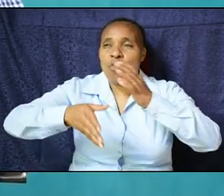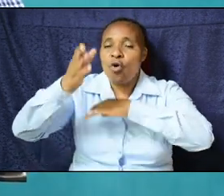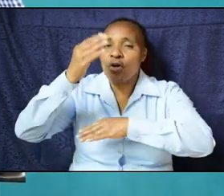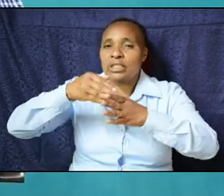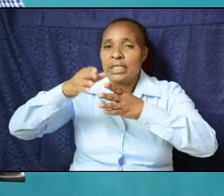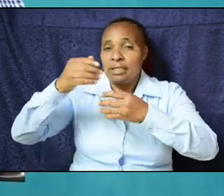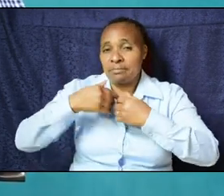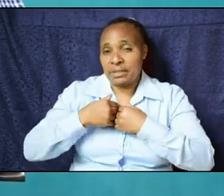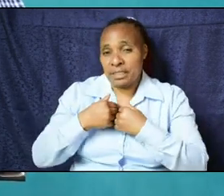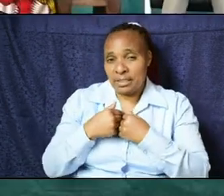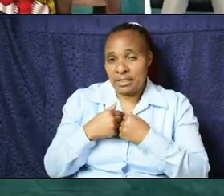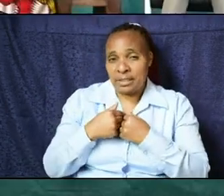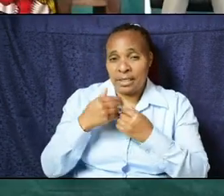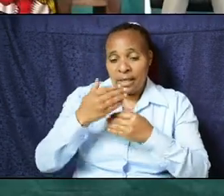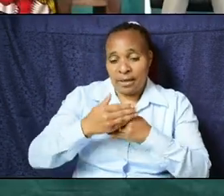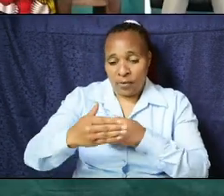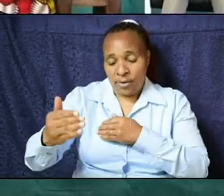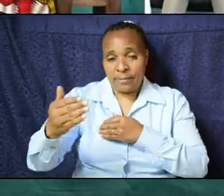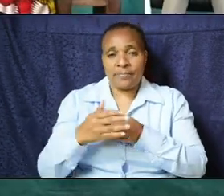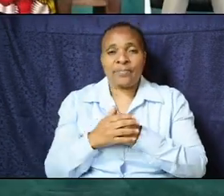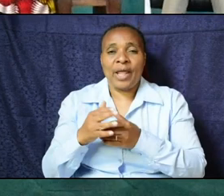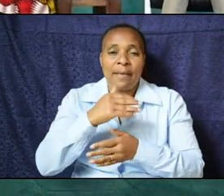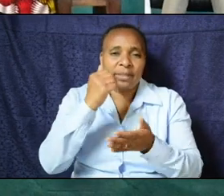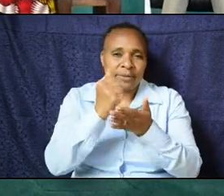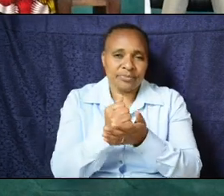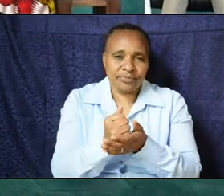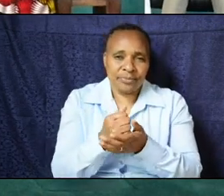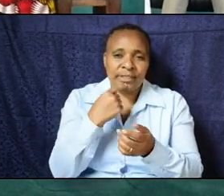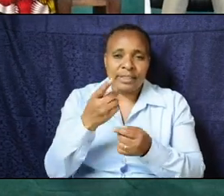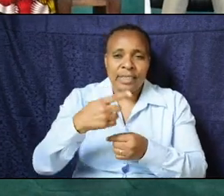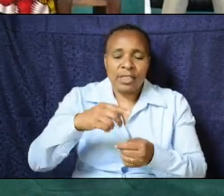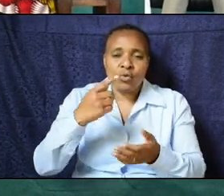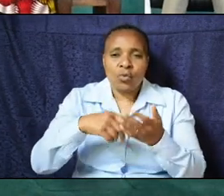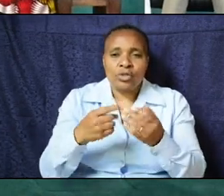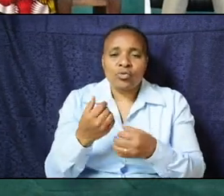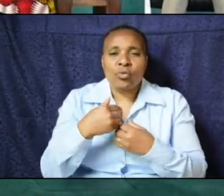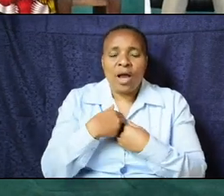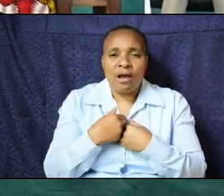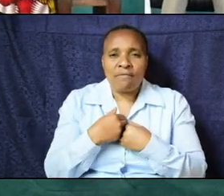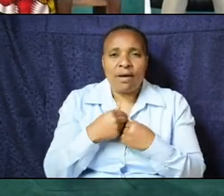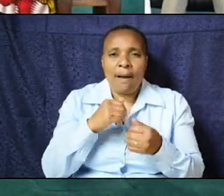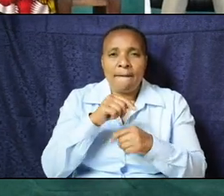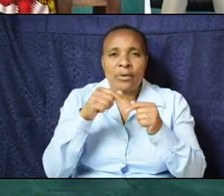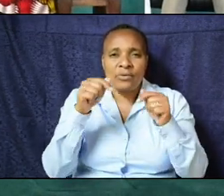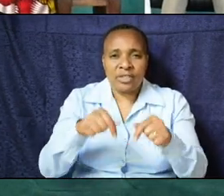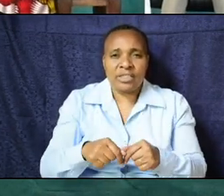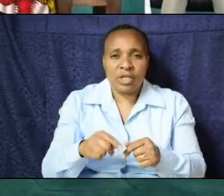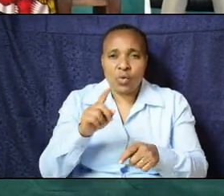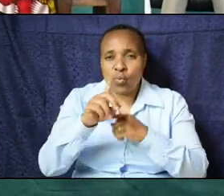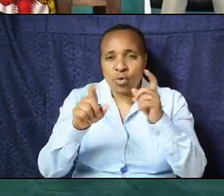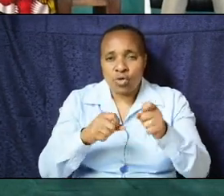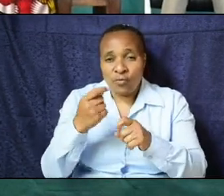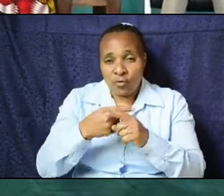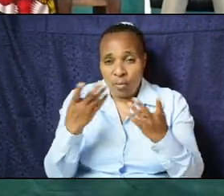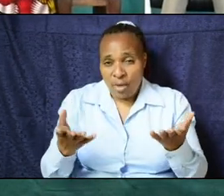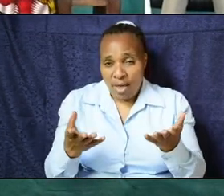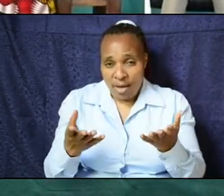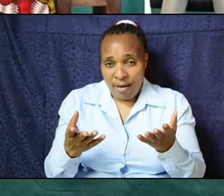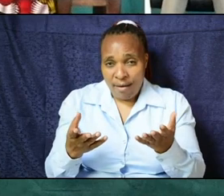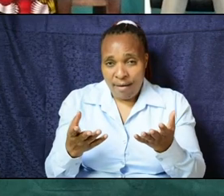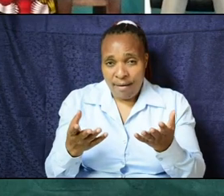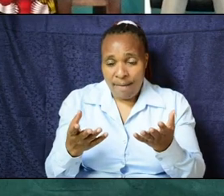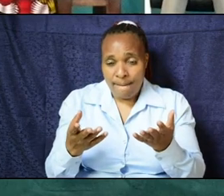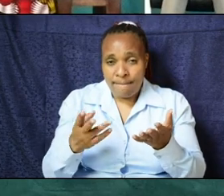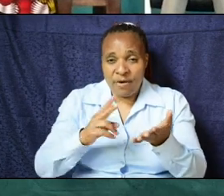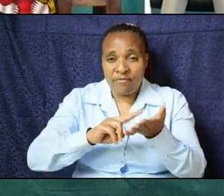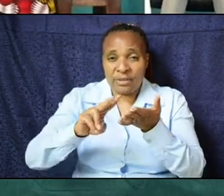of you.'" Amen. Amen. Well, tell us what you get from that and probably some questions that might arise from the key text. Okay,